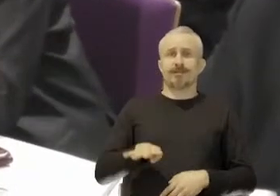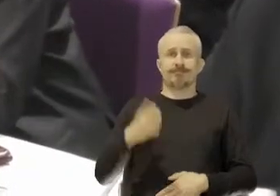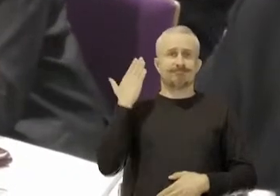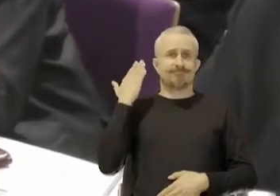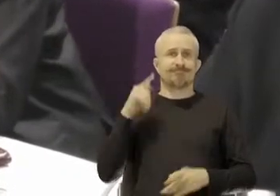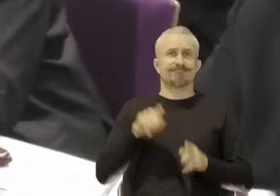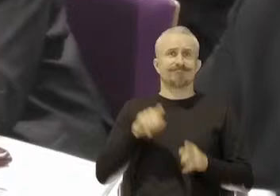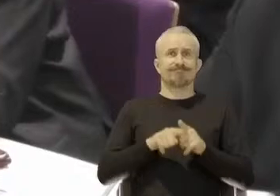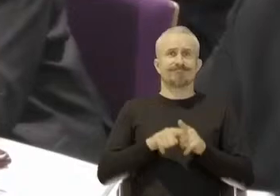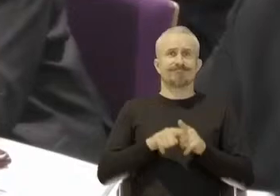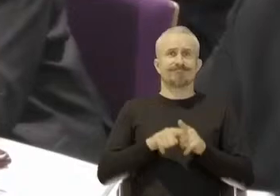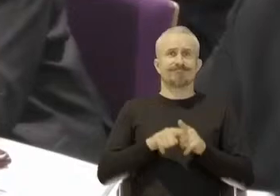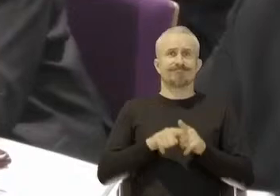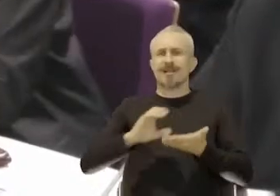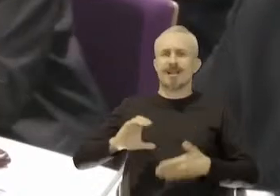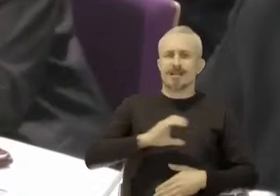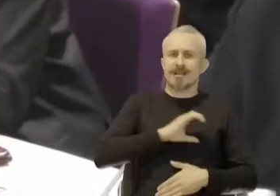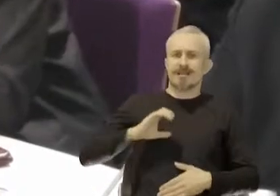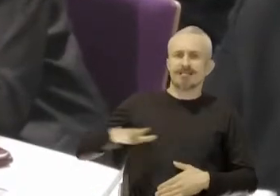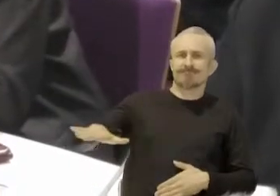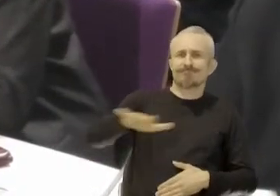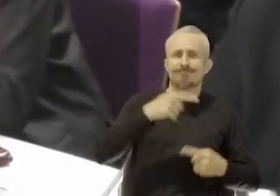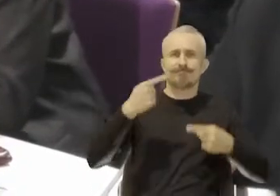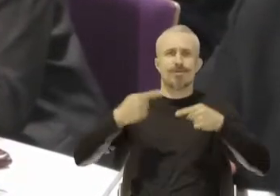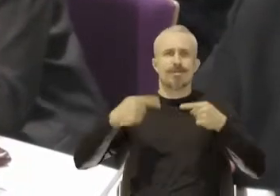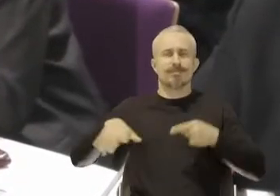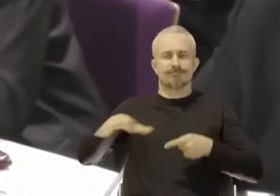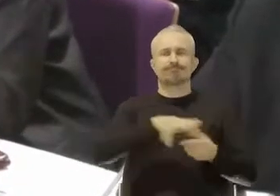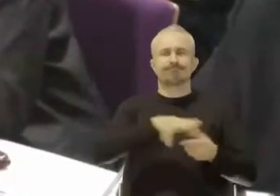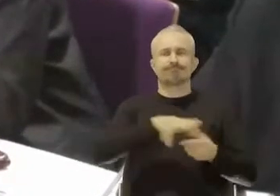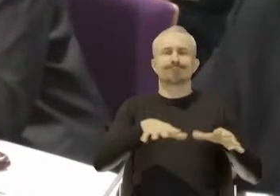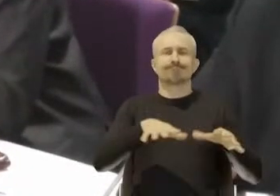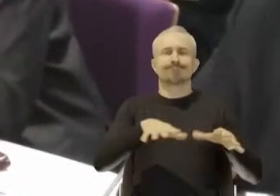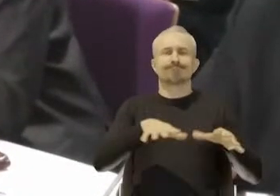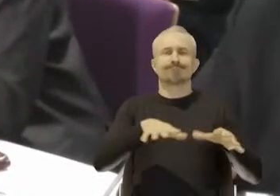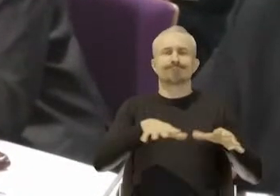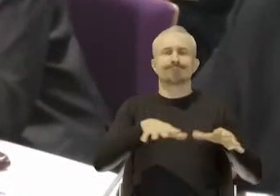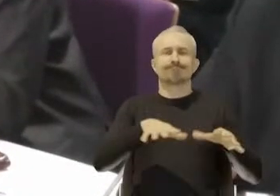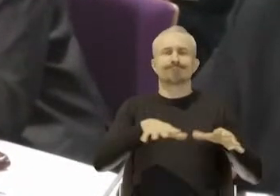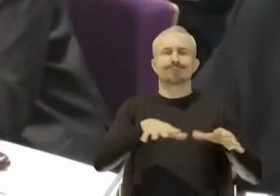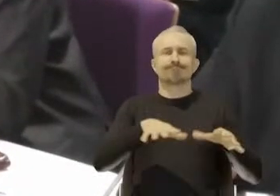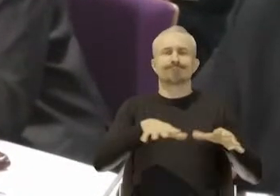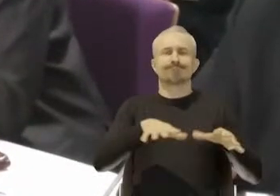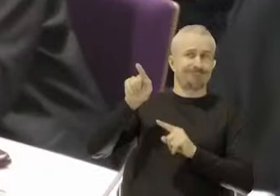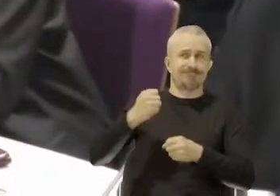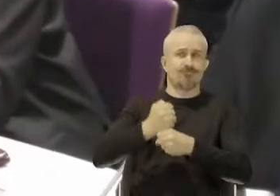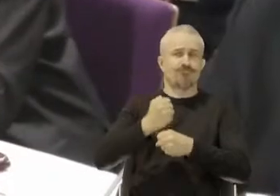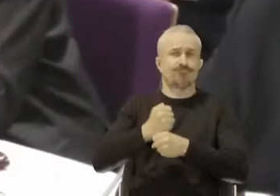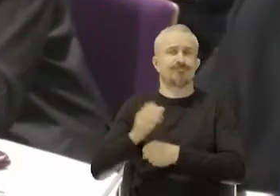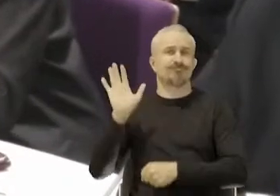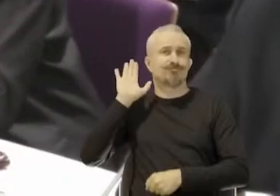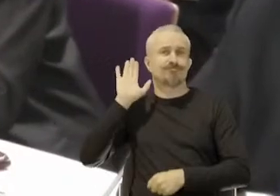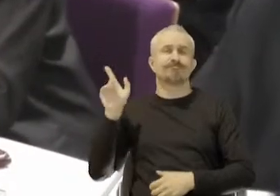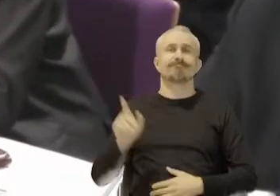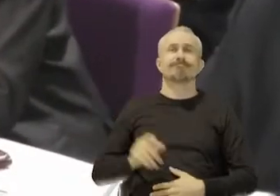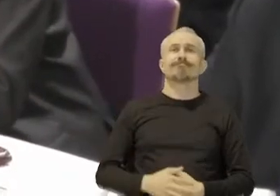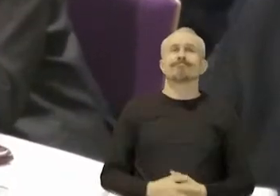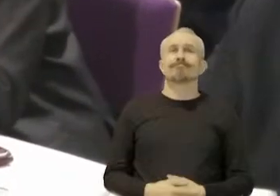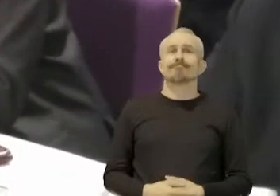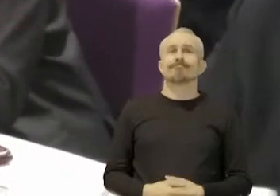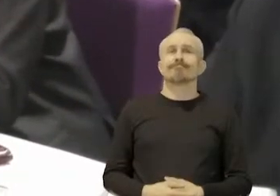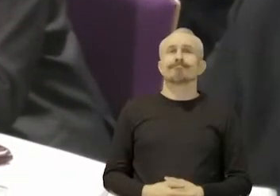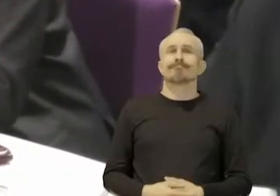being implemented. The Malawi National Urban Policy seeks to create an enabling environment for the attainment of